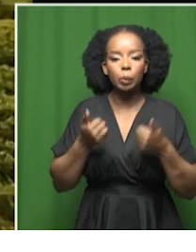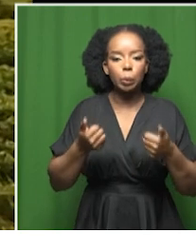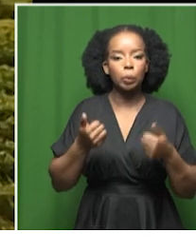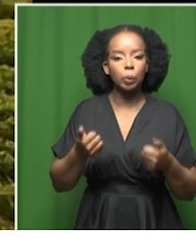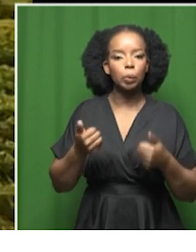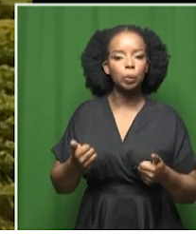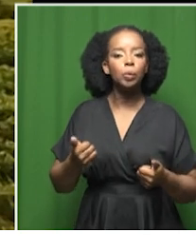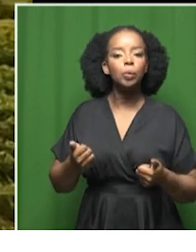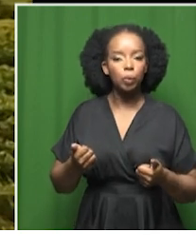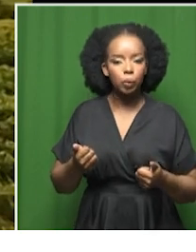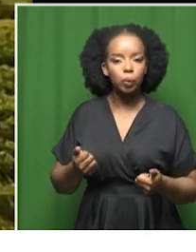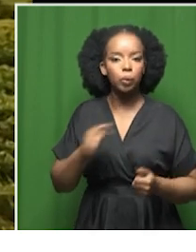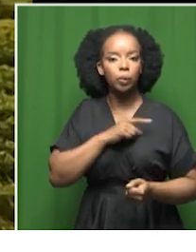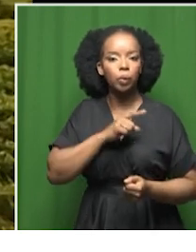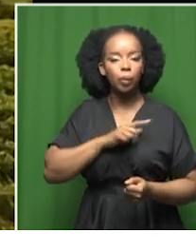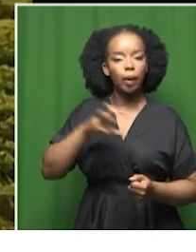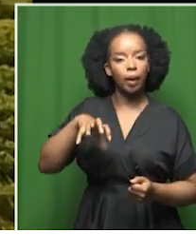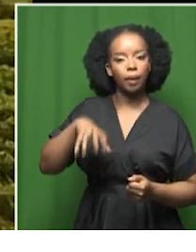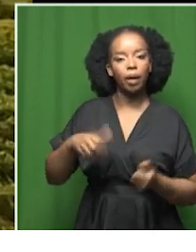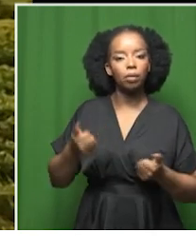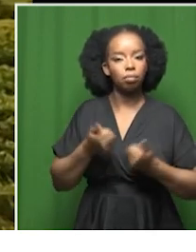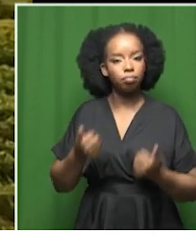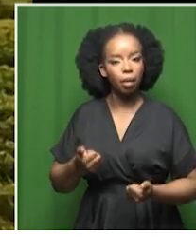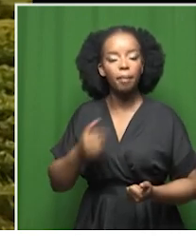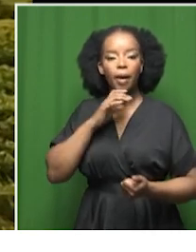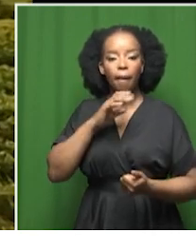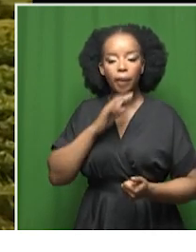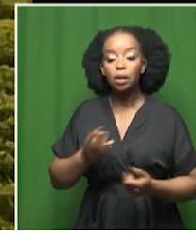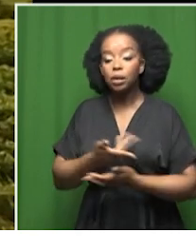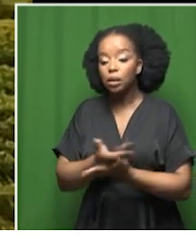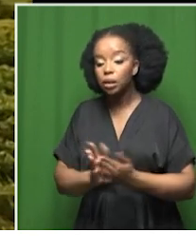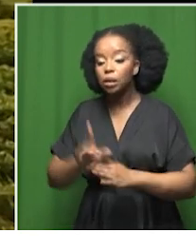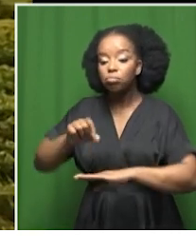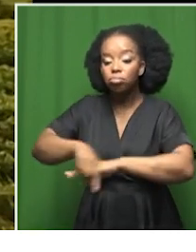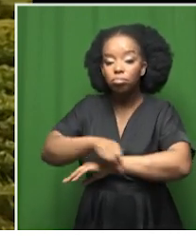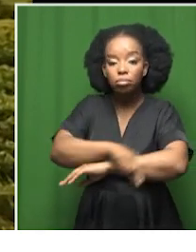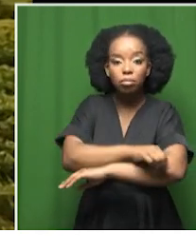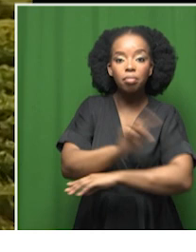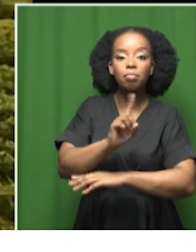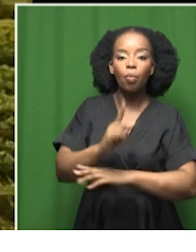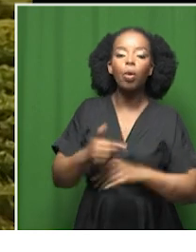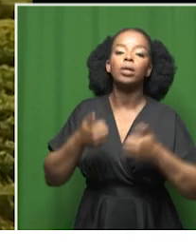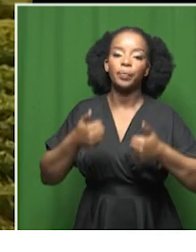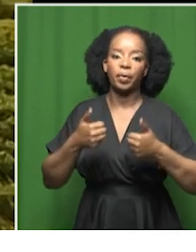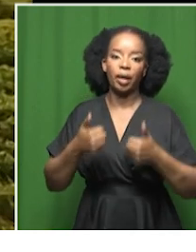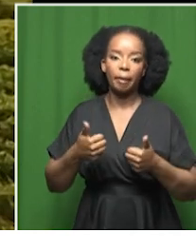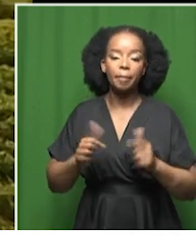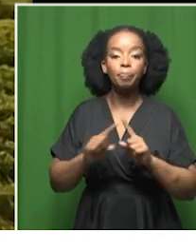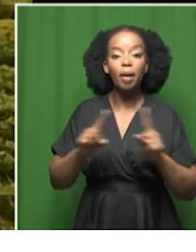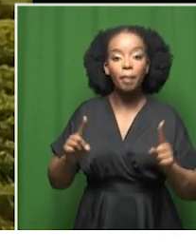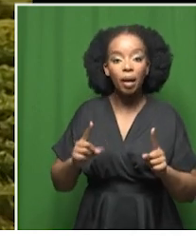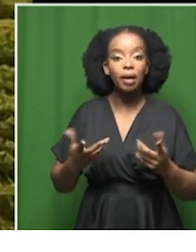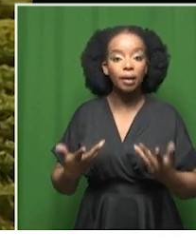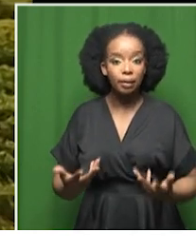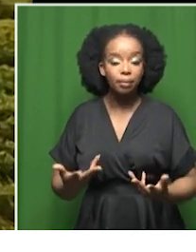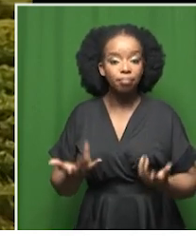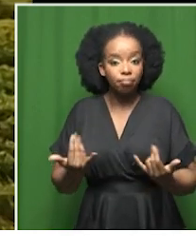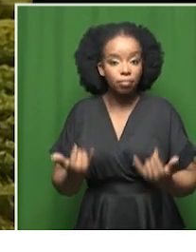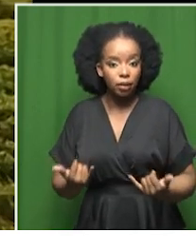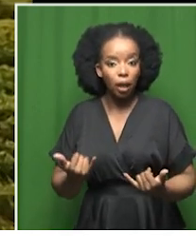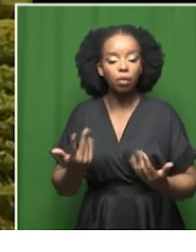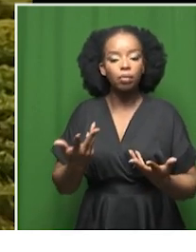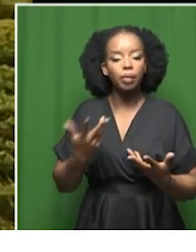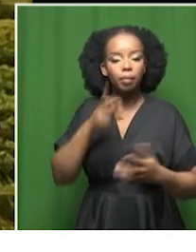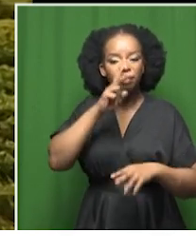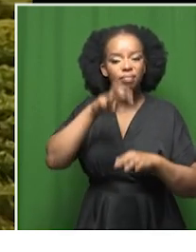that, you know, the rain-fed agriculture should still be okay. However, irrigation agriculture Because it's so concentrated, you know, one does